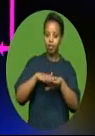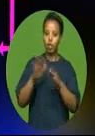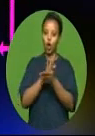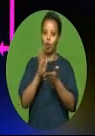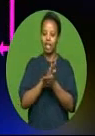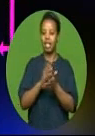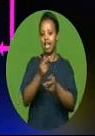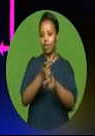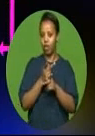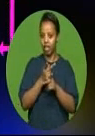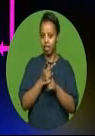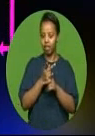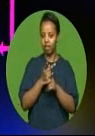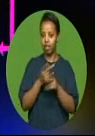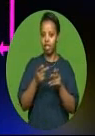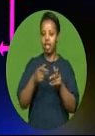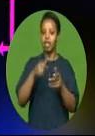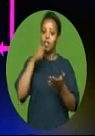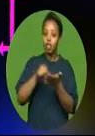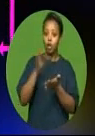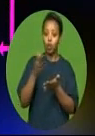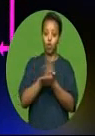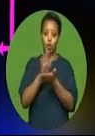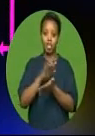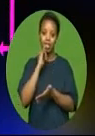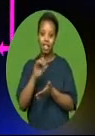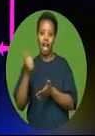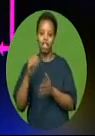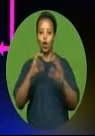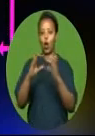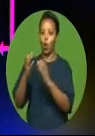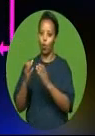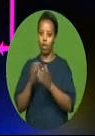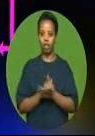credit. Dispatch of document is another component.